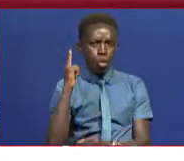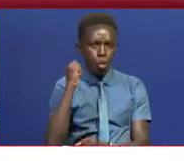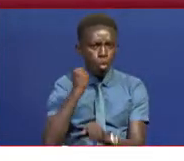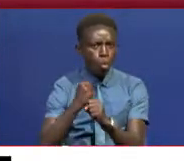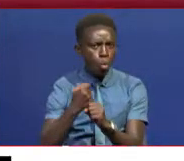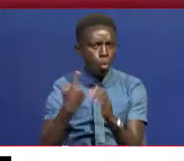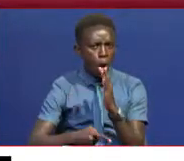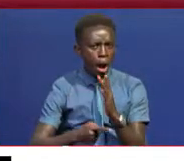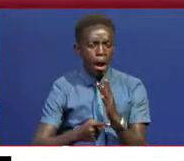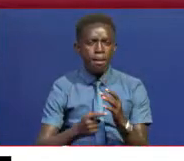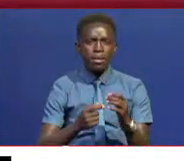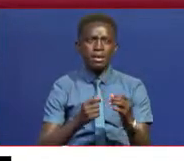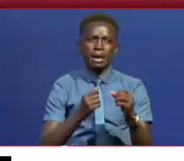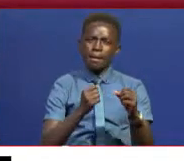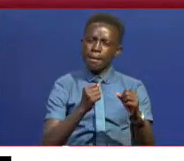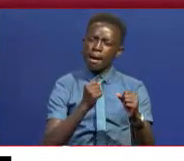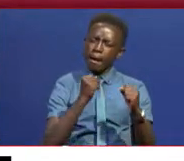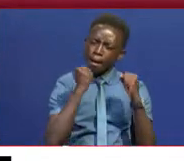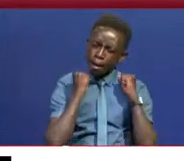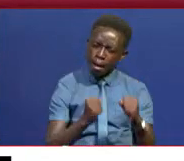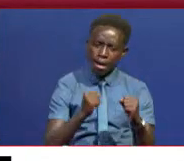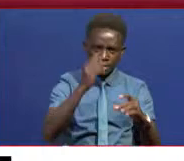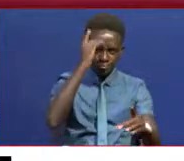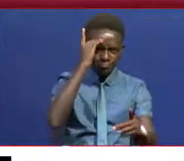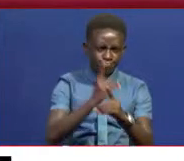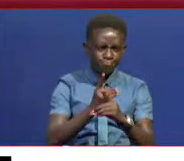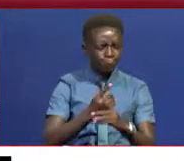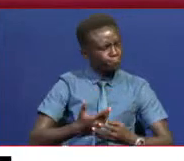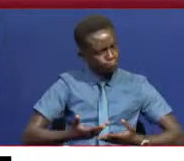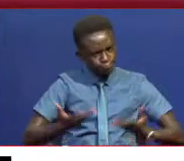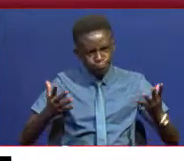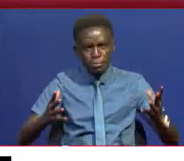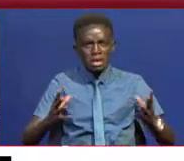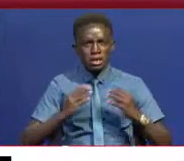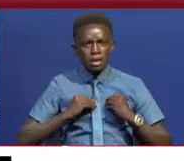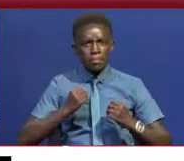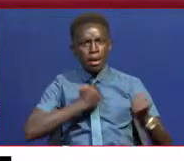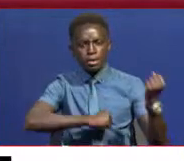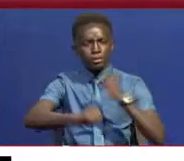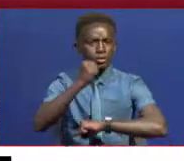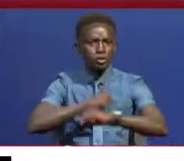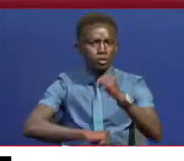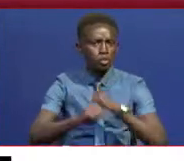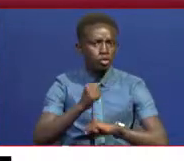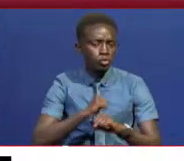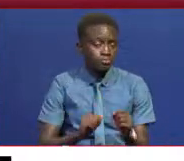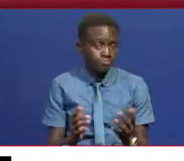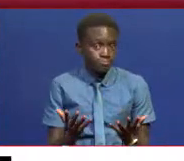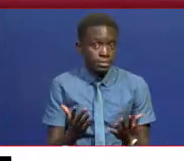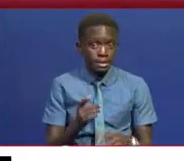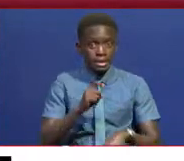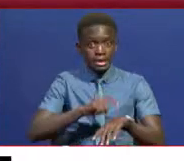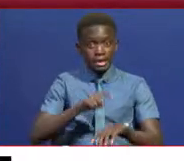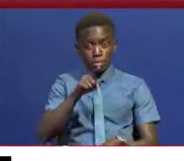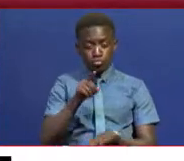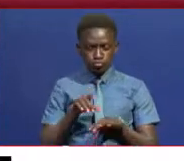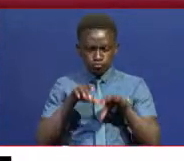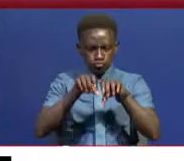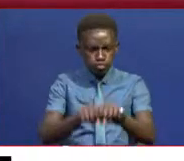decisions, sometimes unpopular. Since you came to office, you have made some hard